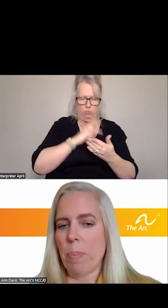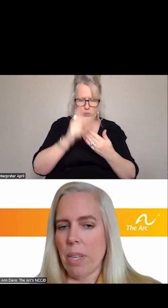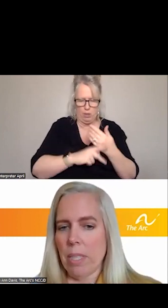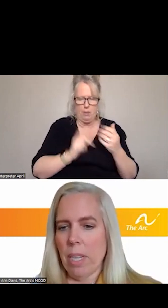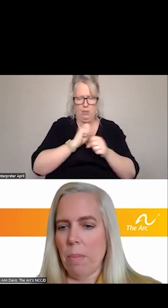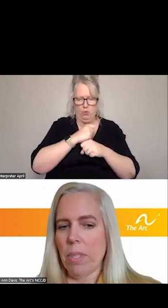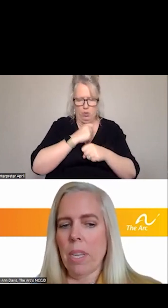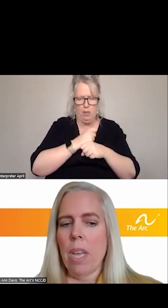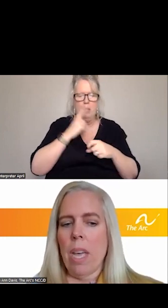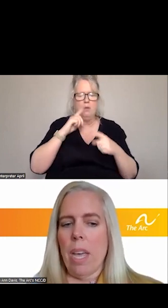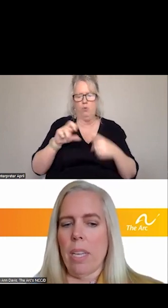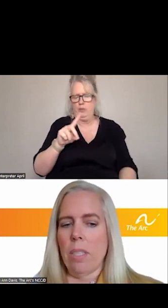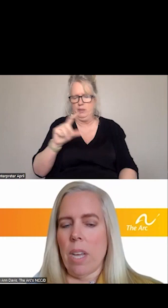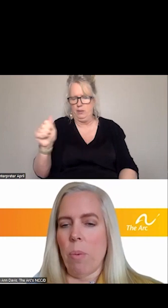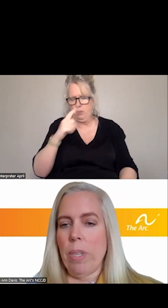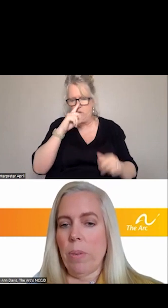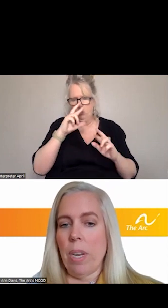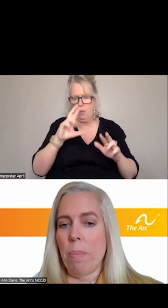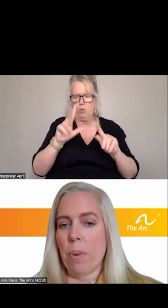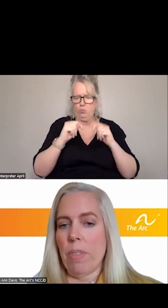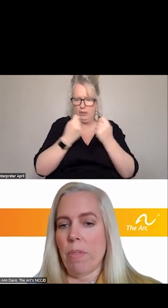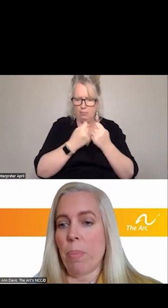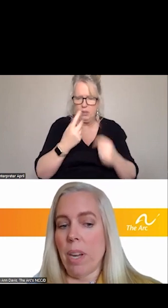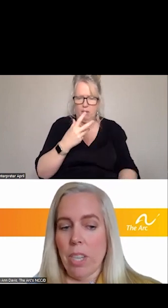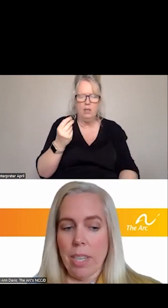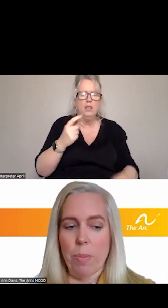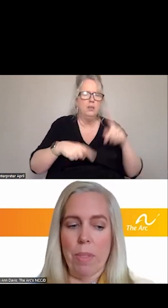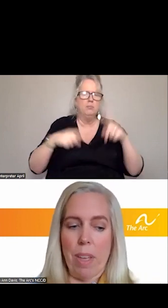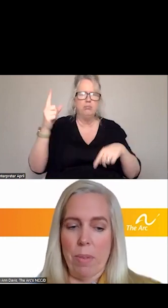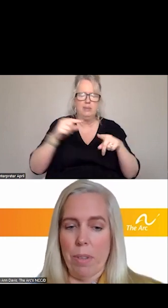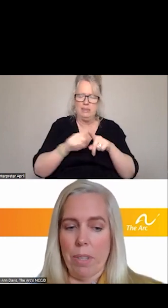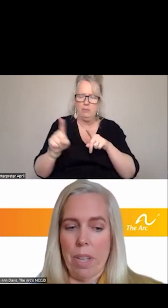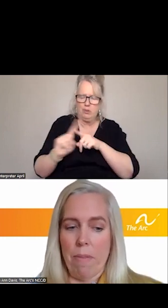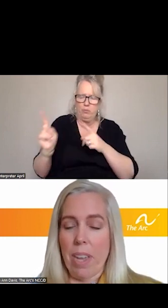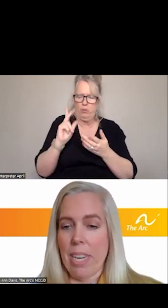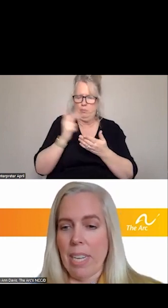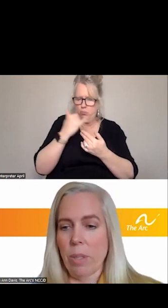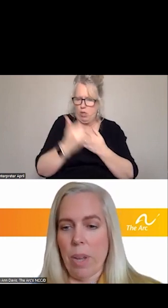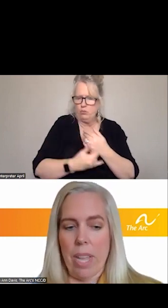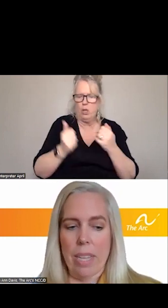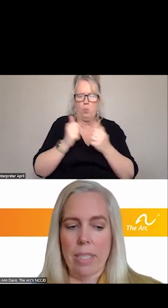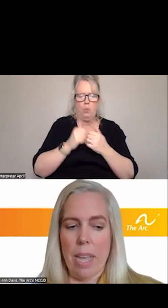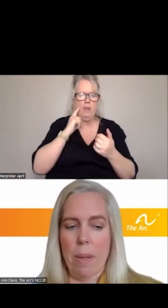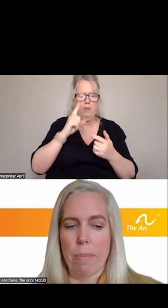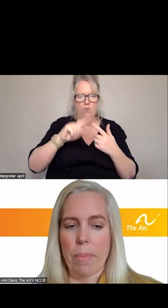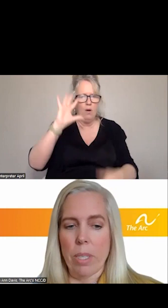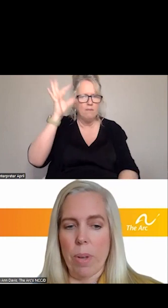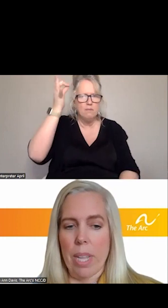disability response teams. And we do a number of different projects with federal funding, as well